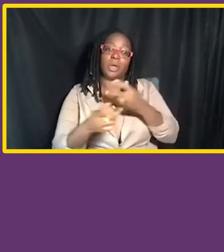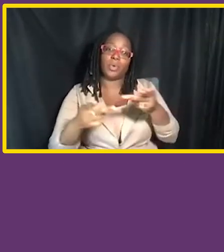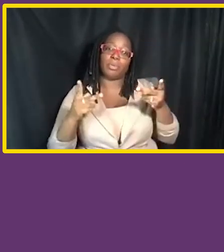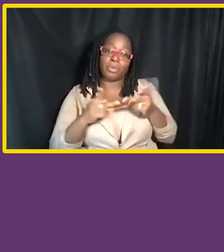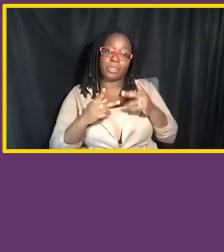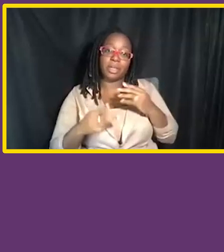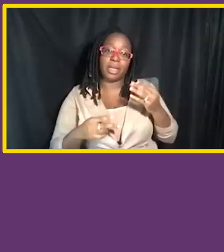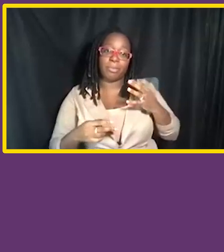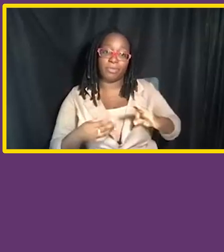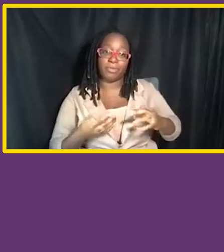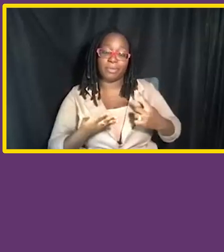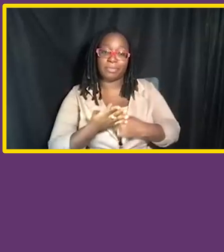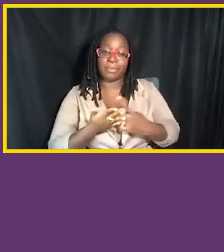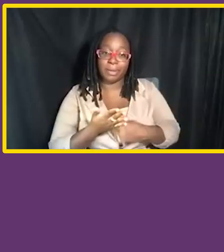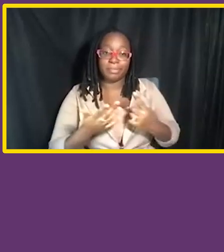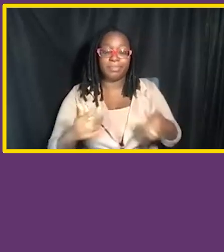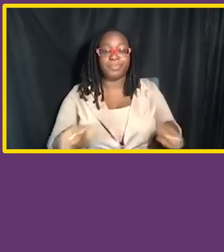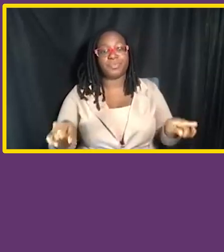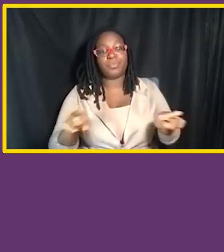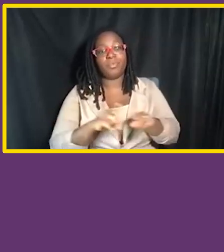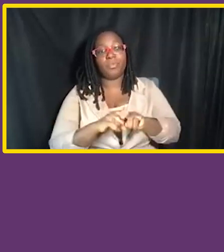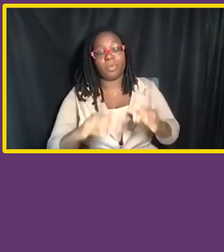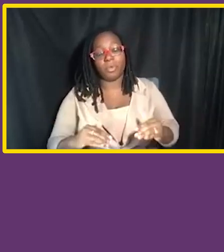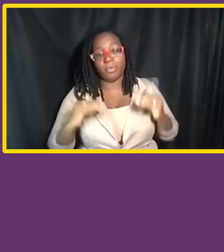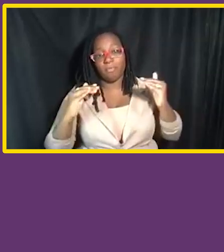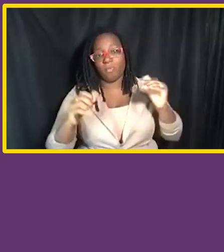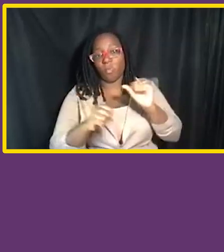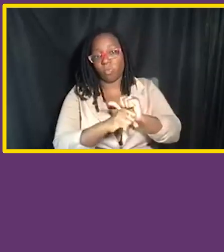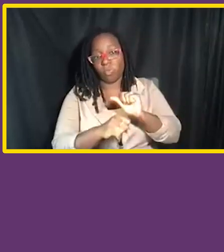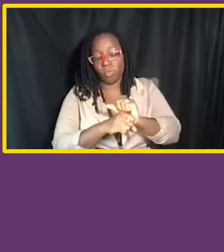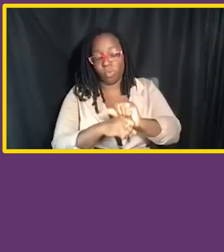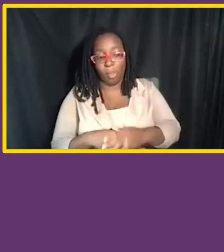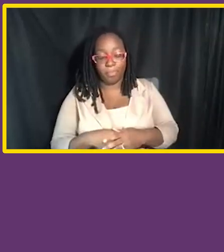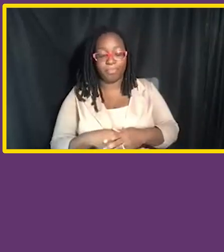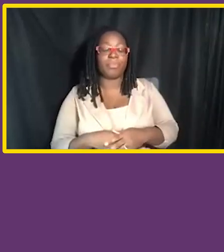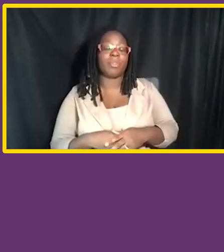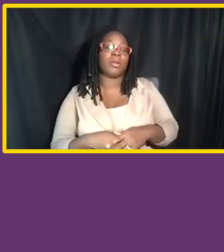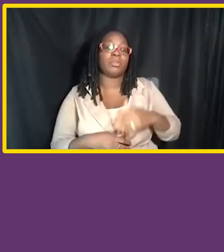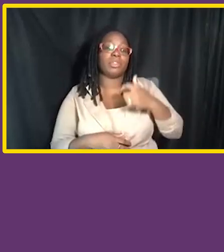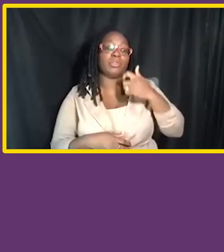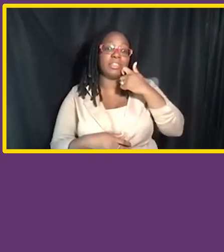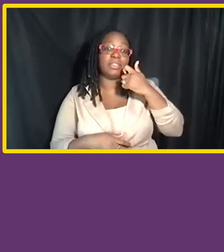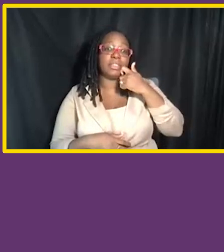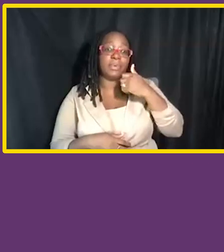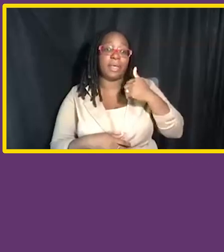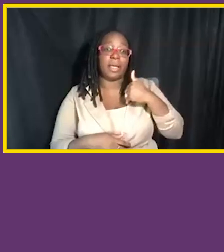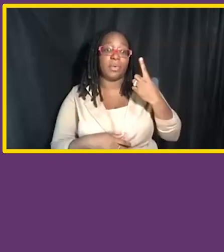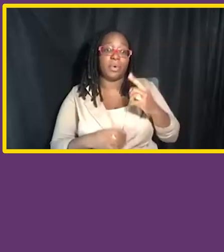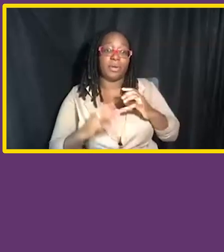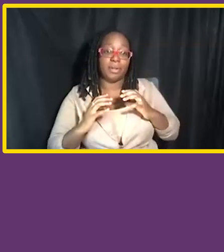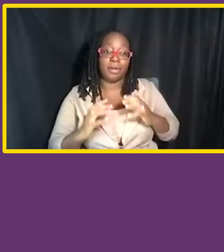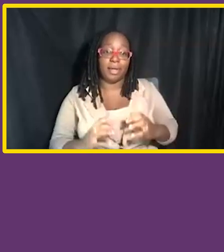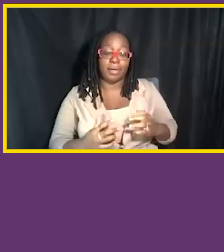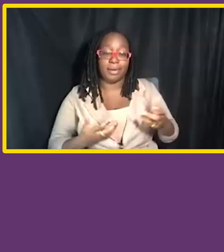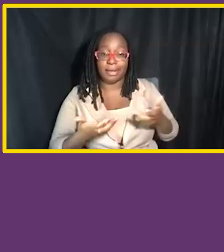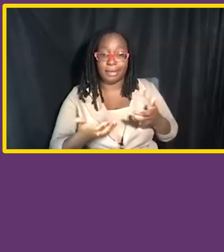at times to also advance the work. And so more recently in a client engagement, we had a